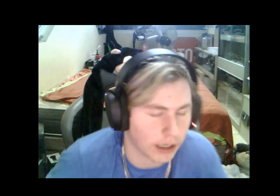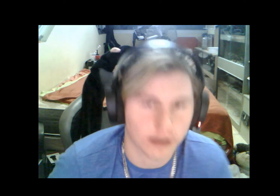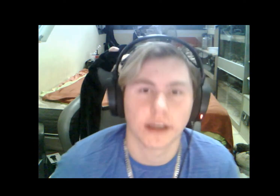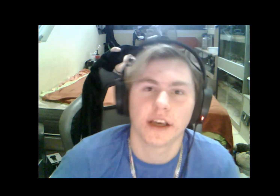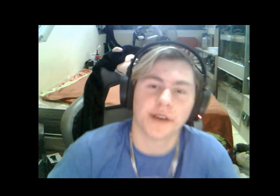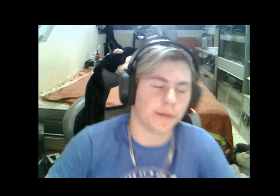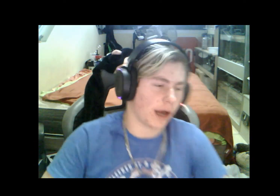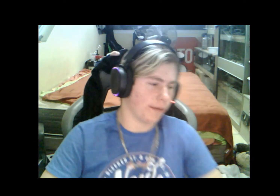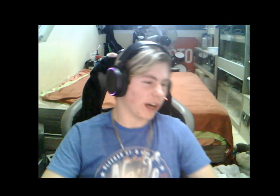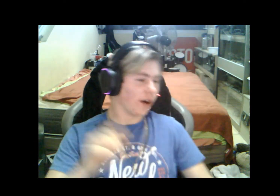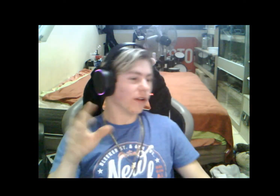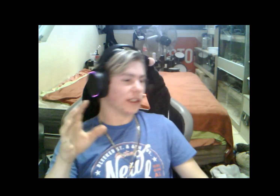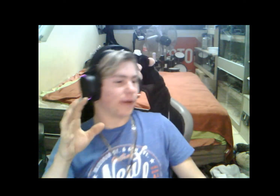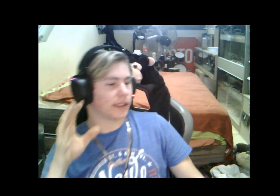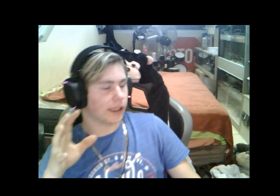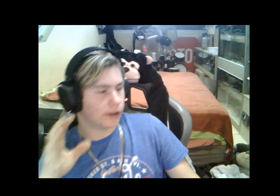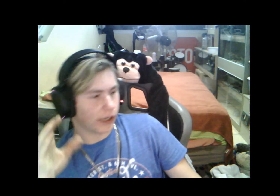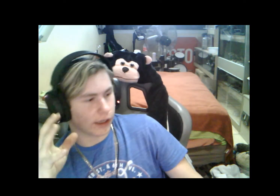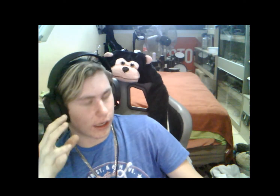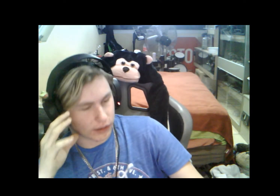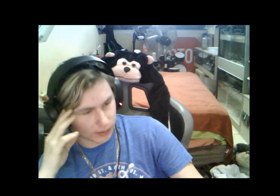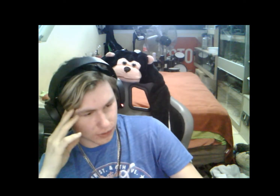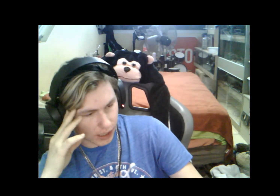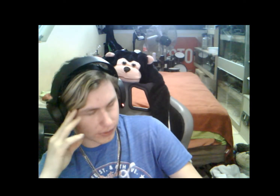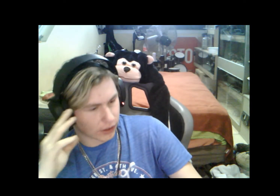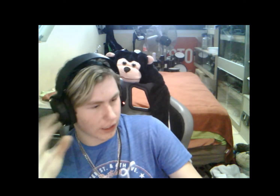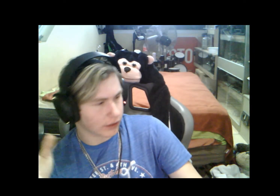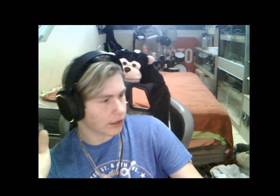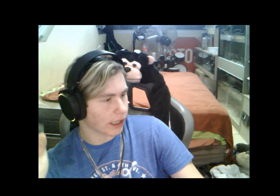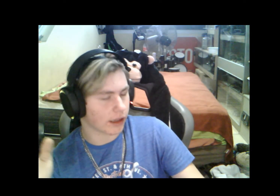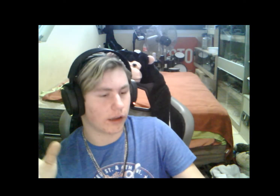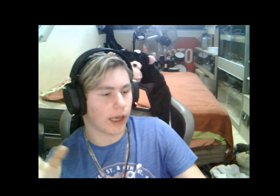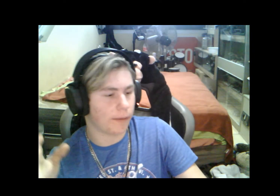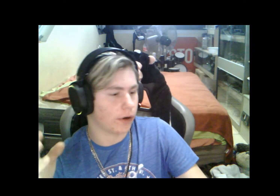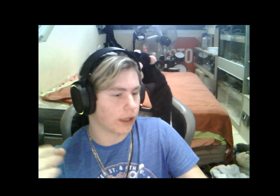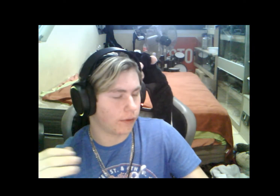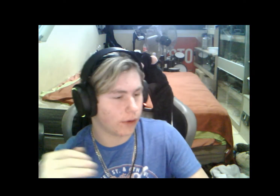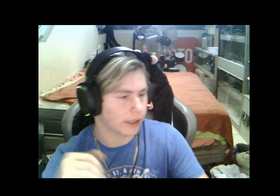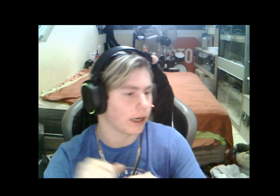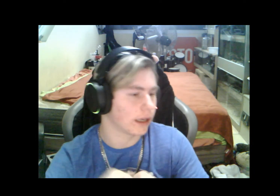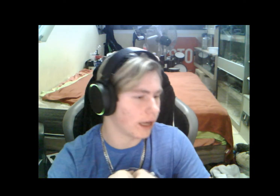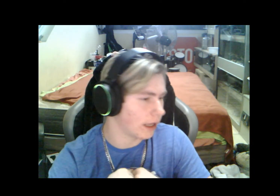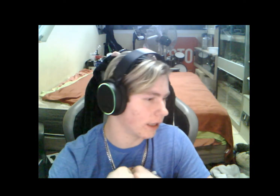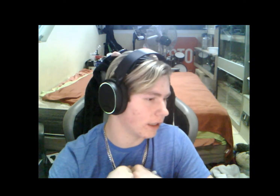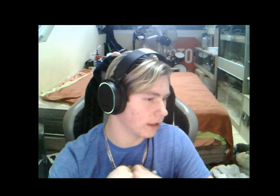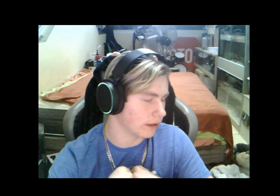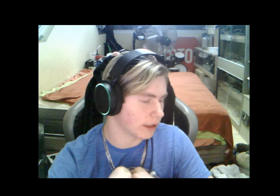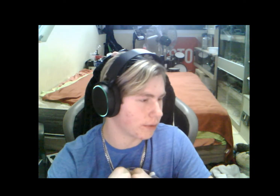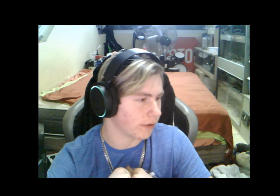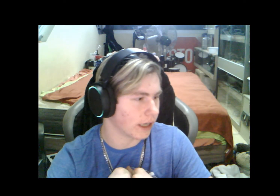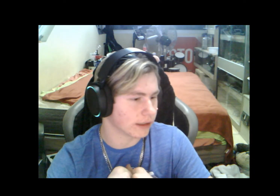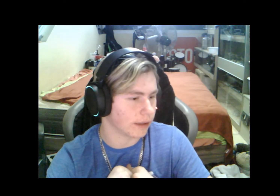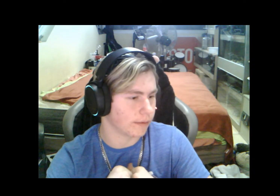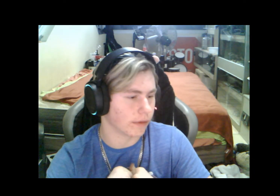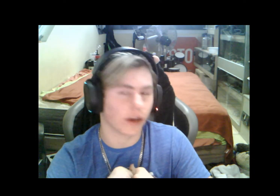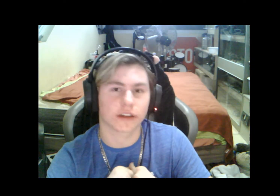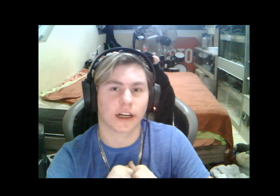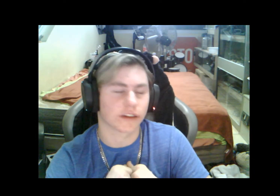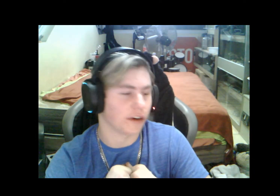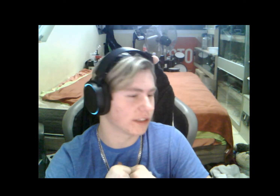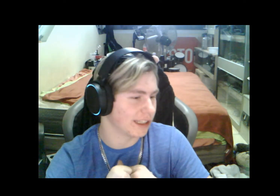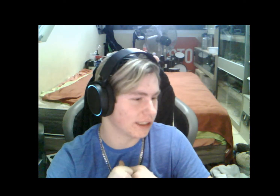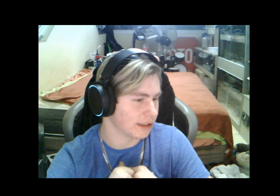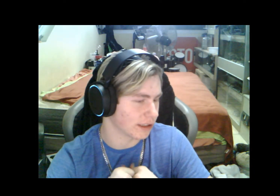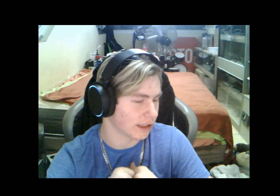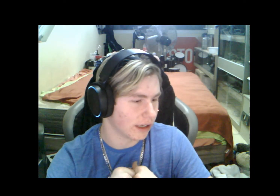But yeah, my goal is basically to hit 1,000 subscribers so I can just get the AirPod giveaway done, and then just provide some